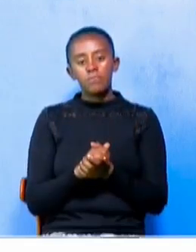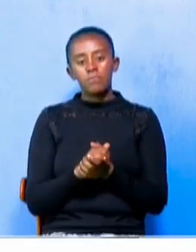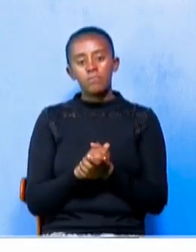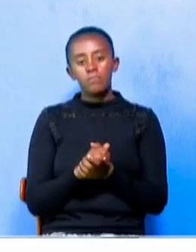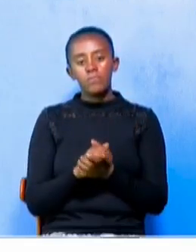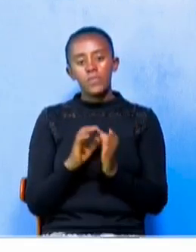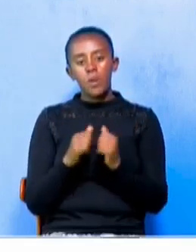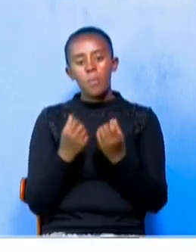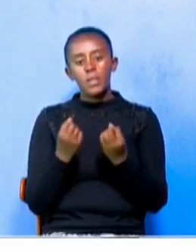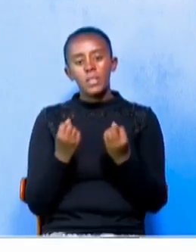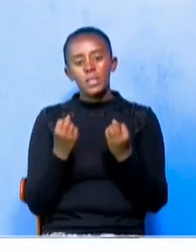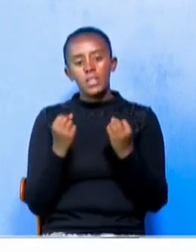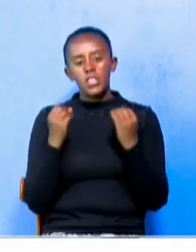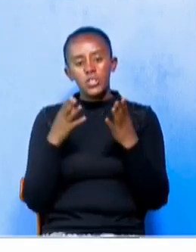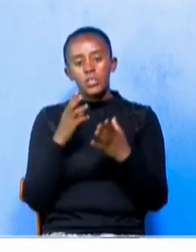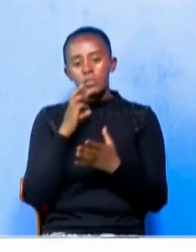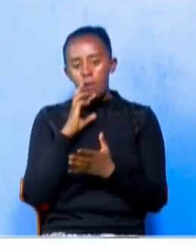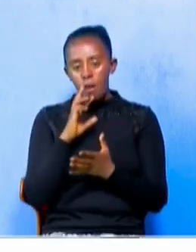are